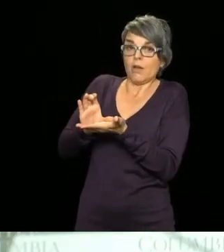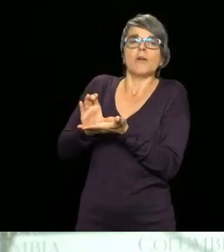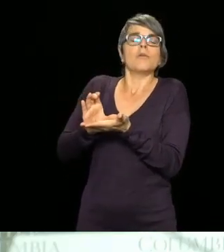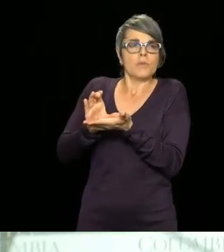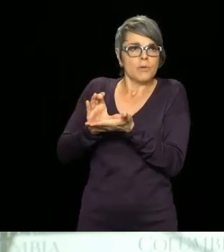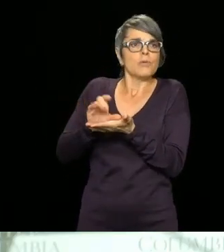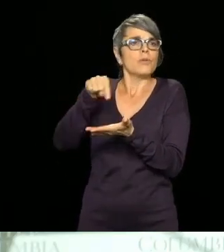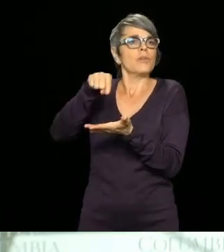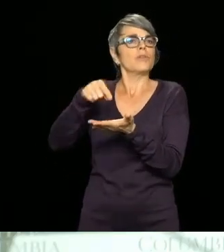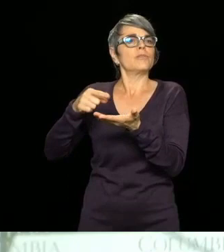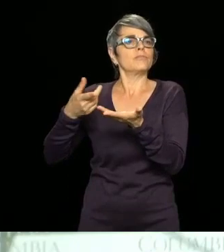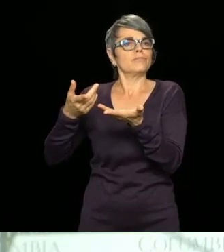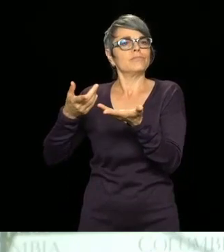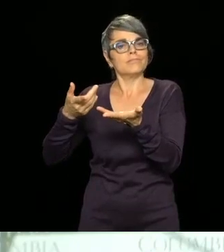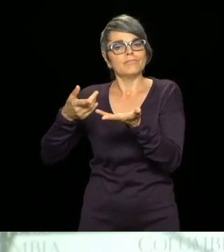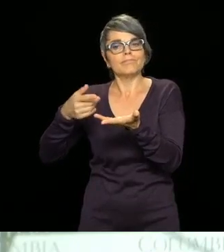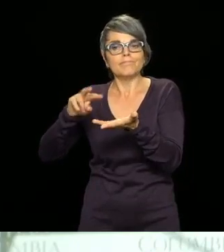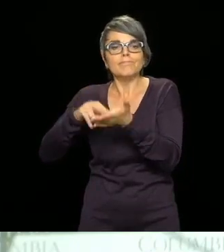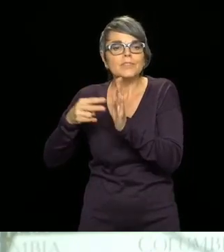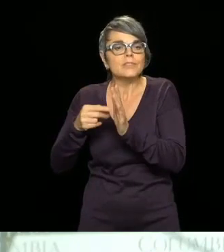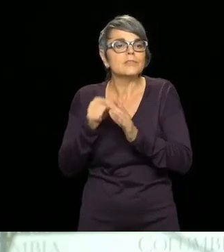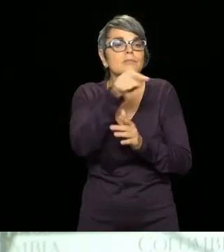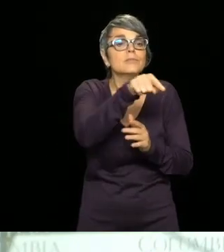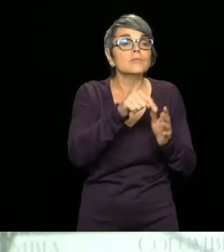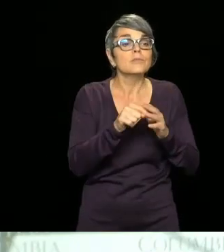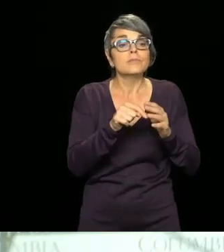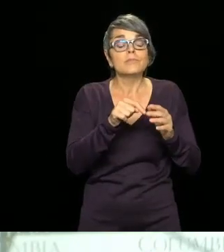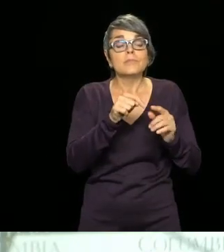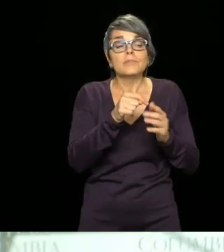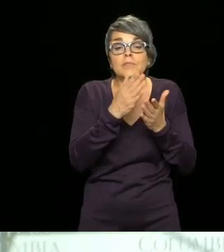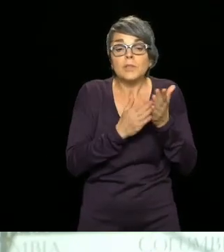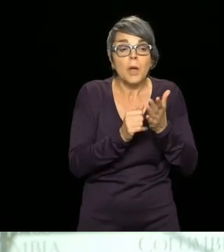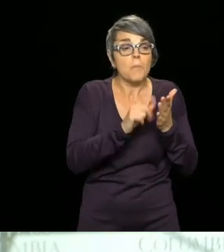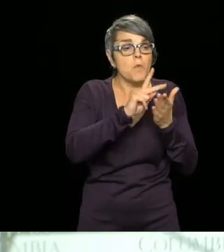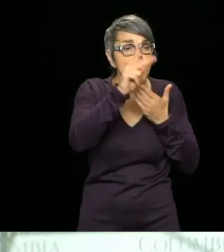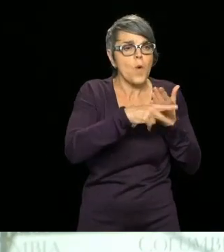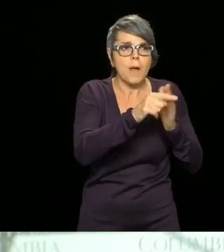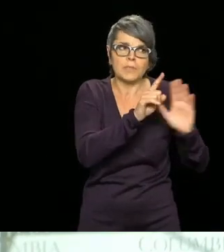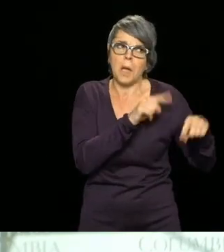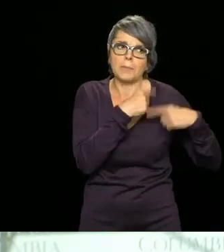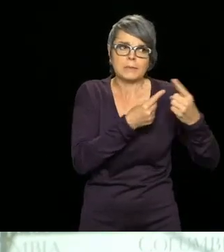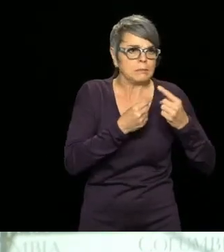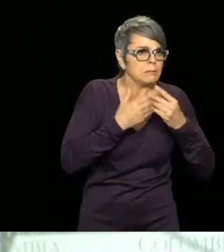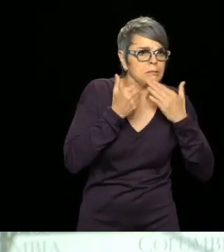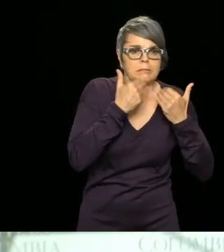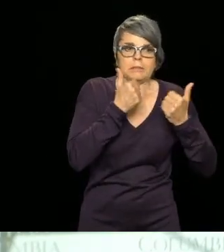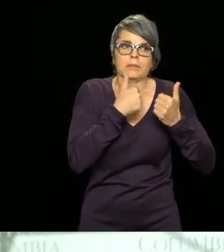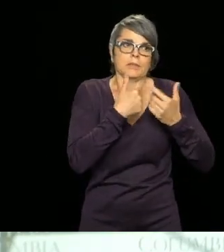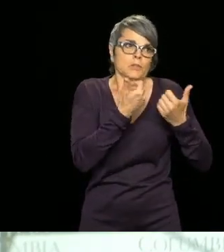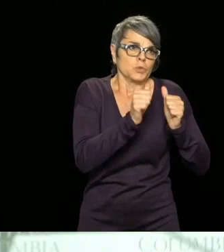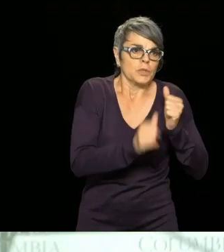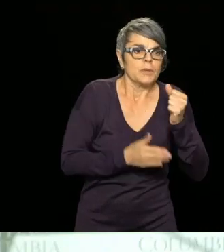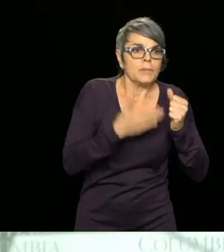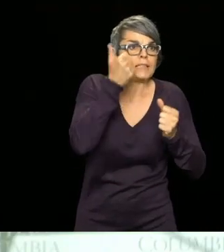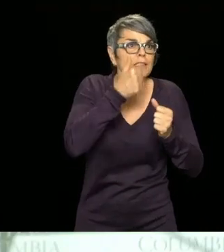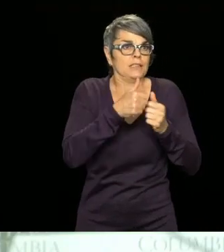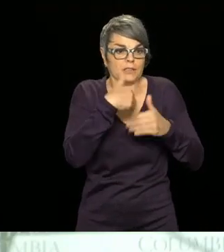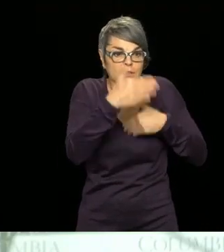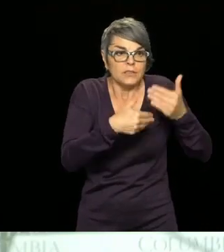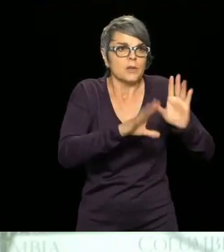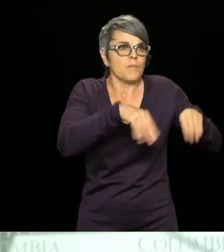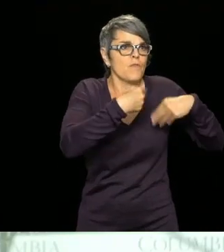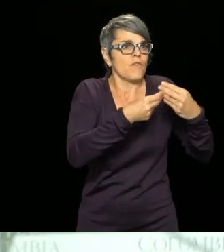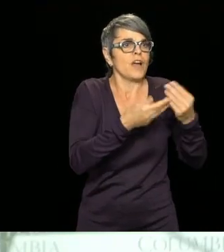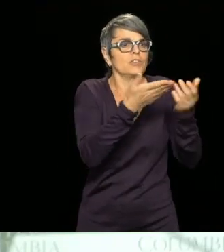is likely for those programs that have continued to keep their doors open to allow them to do that in a more sustained